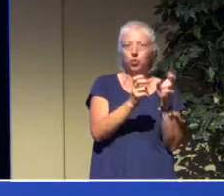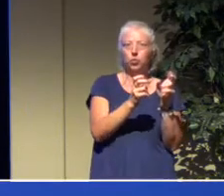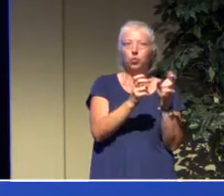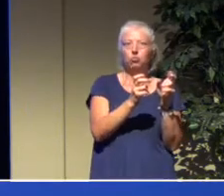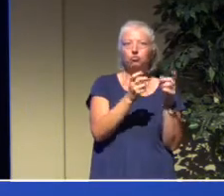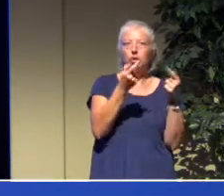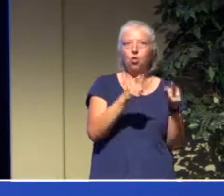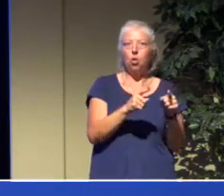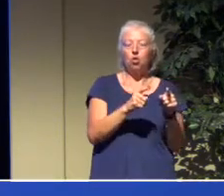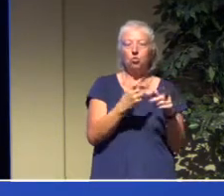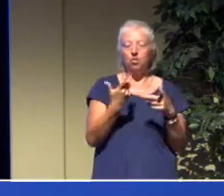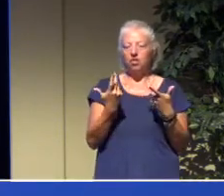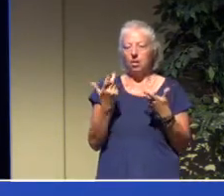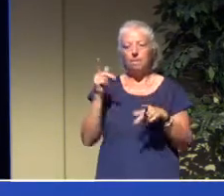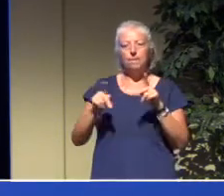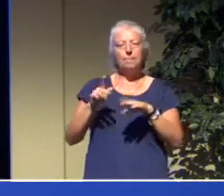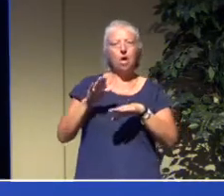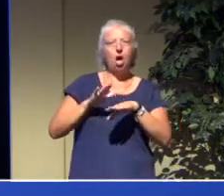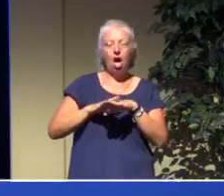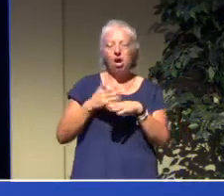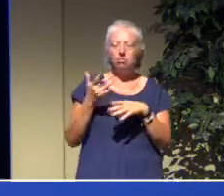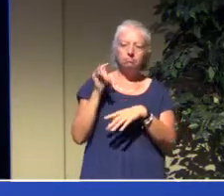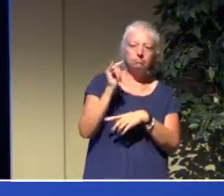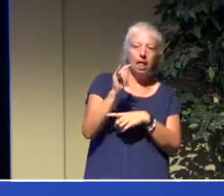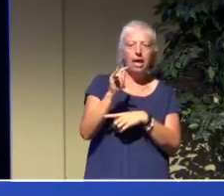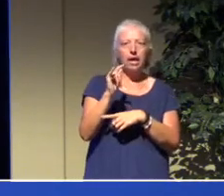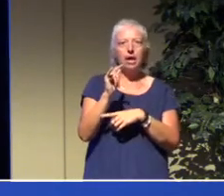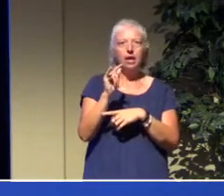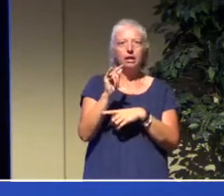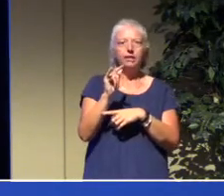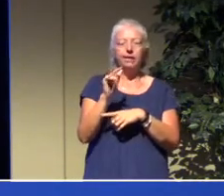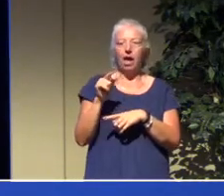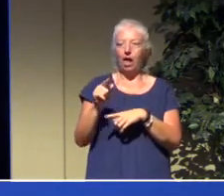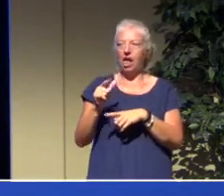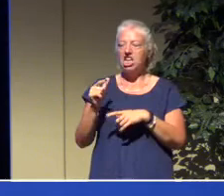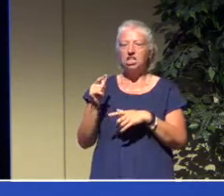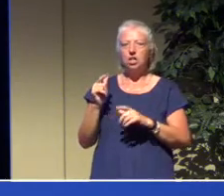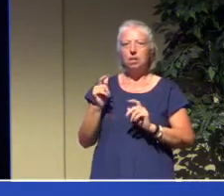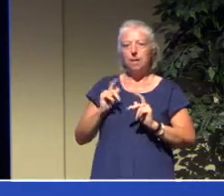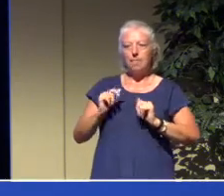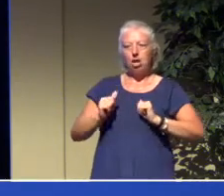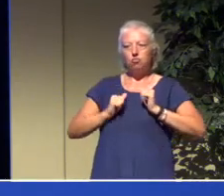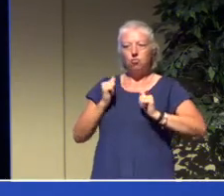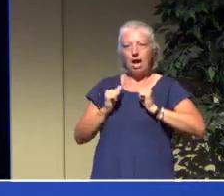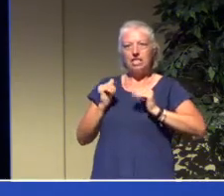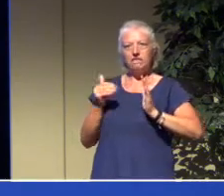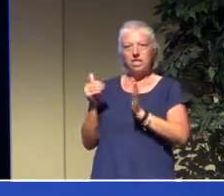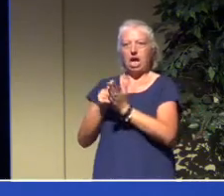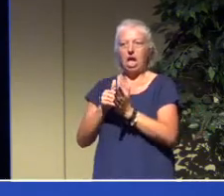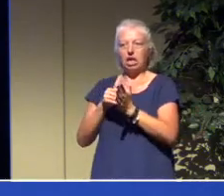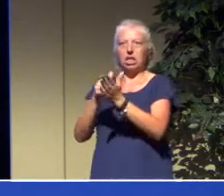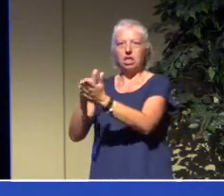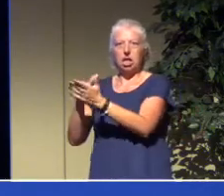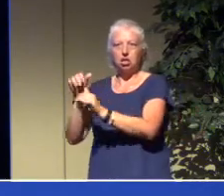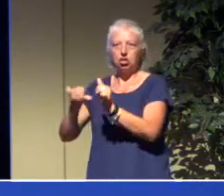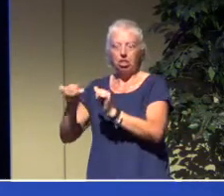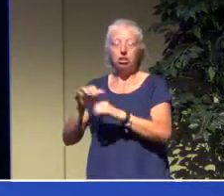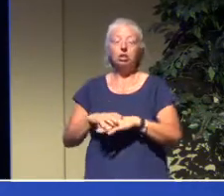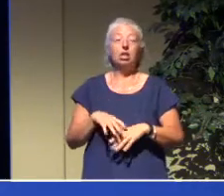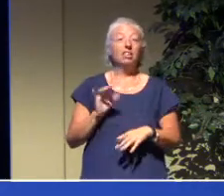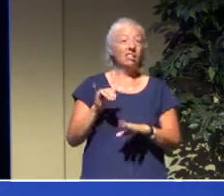passenger like aggression and things like this on airplanes around the world. He said